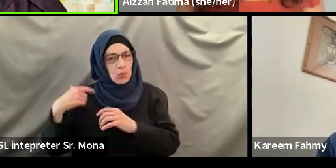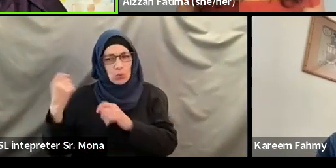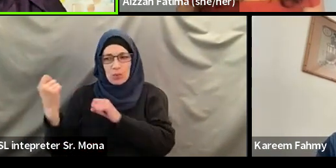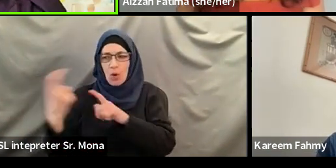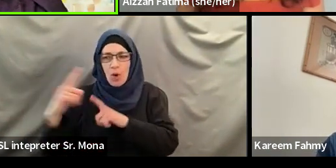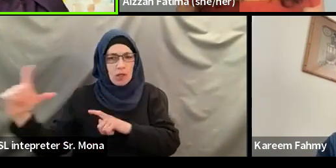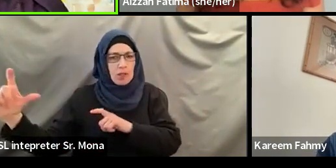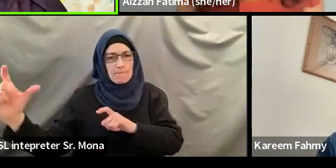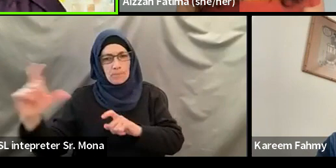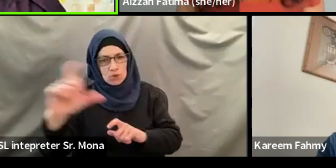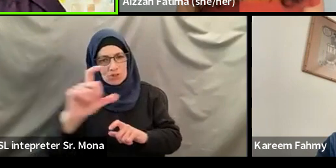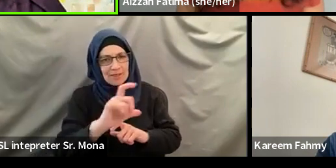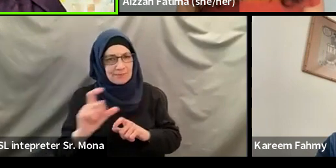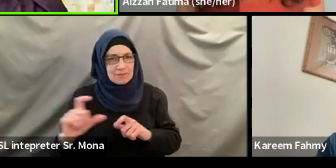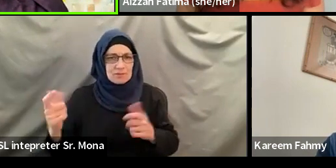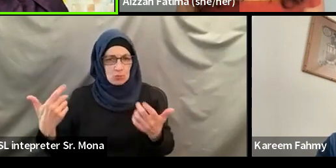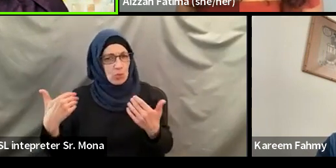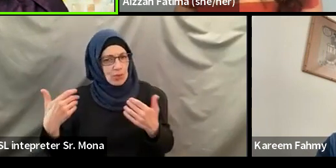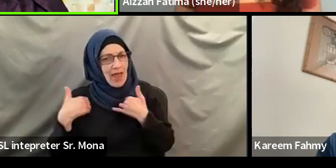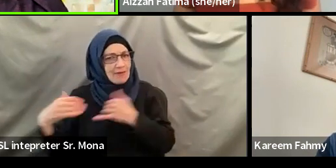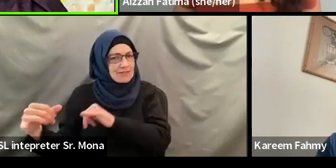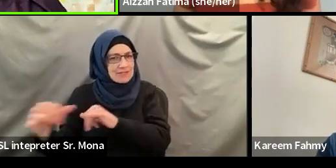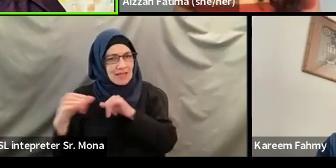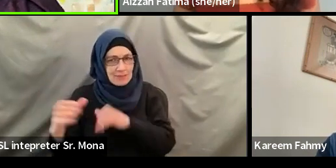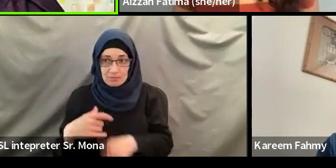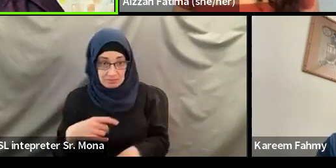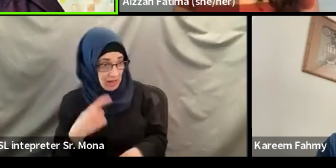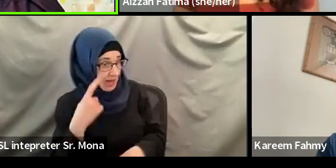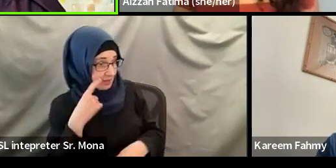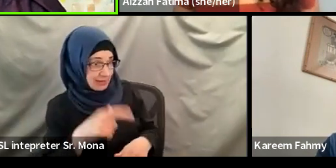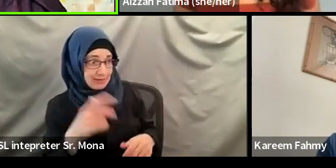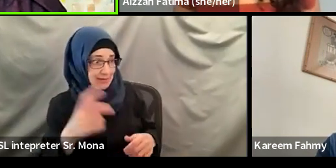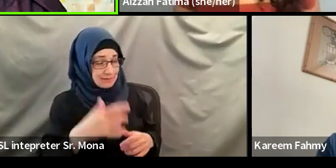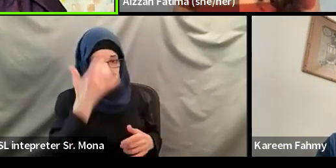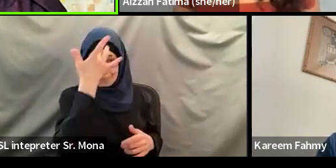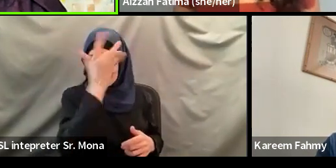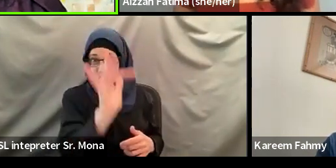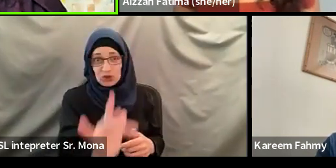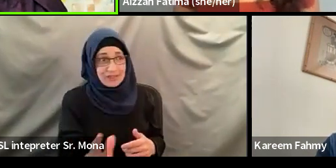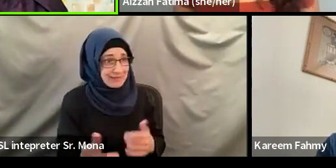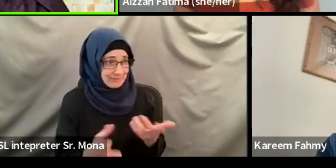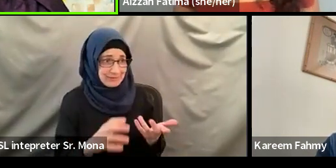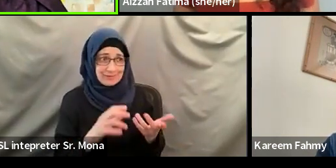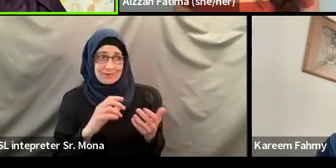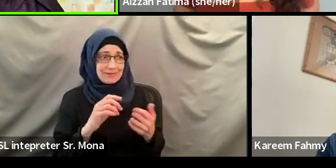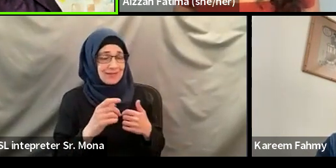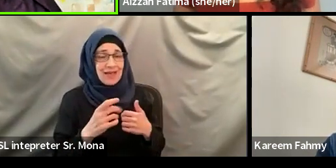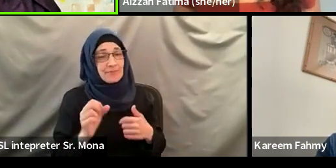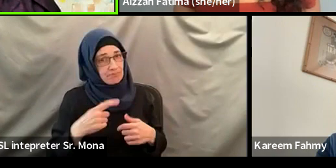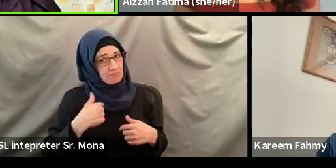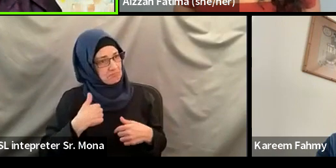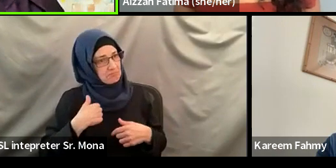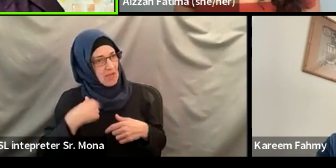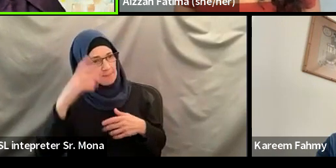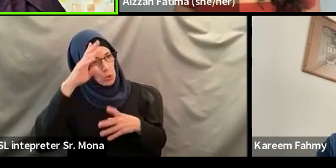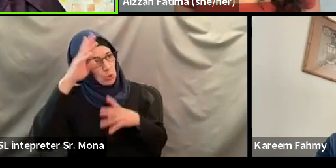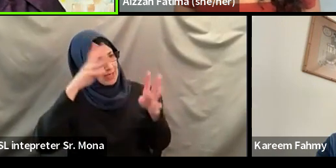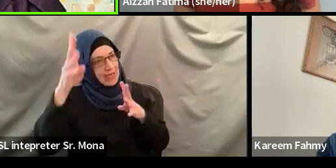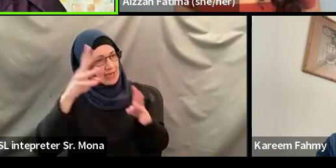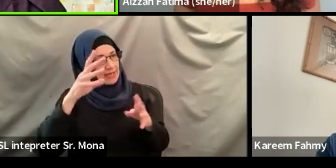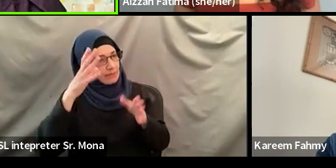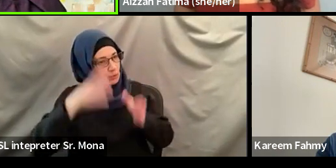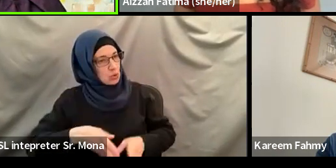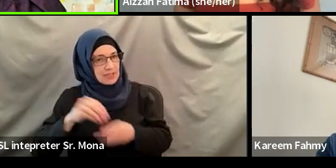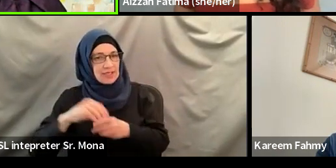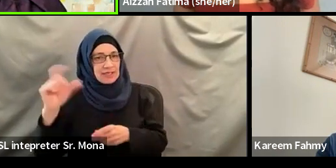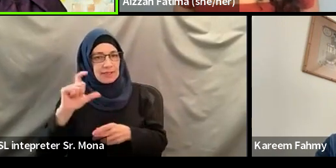I don't think that sounded bad at all. I think that's quite genius. In fact, as a creative person myself in a Muslim community, I know